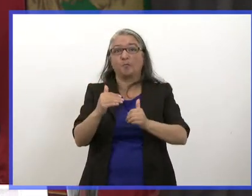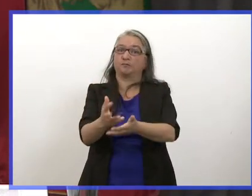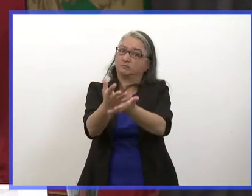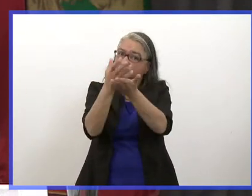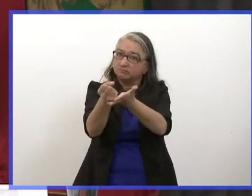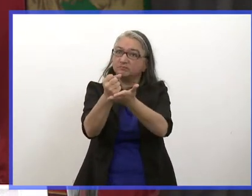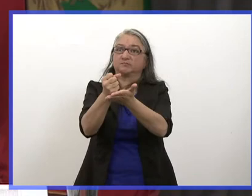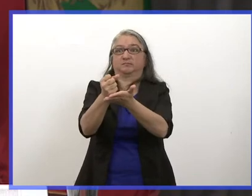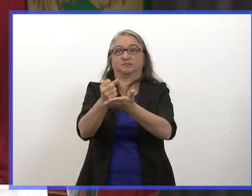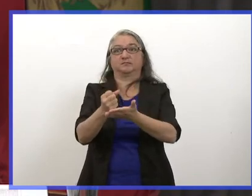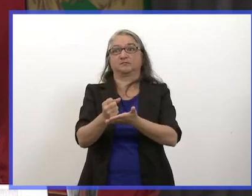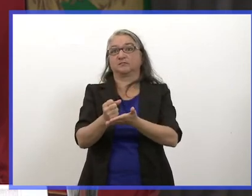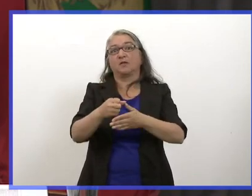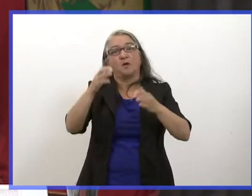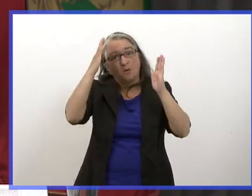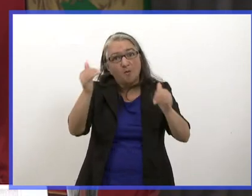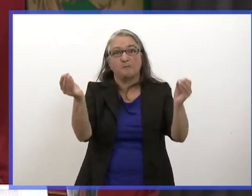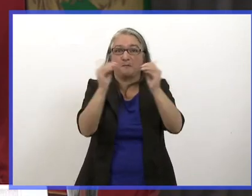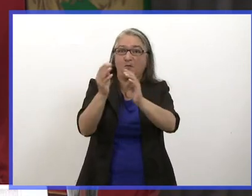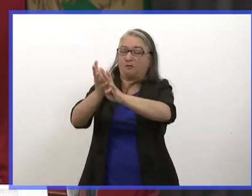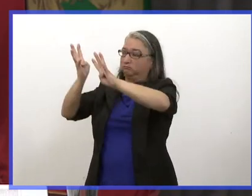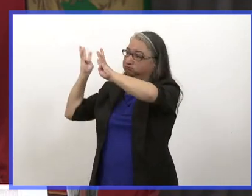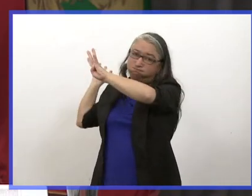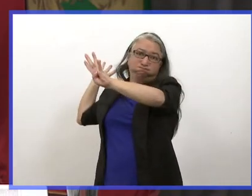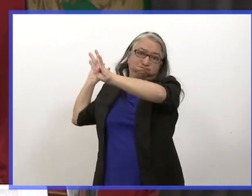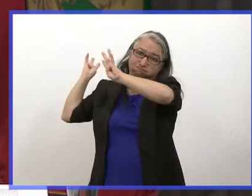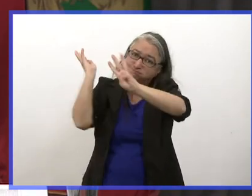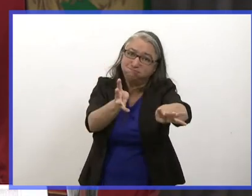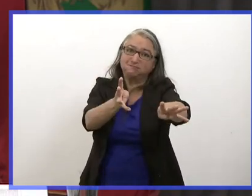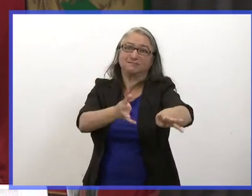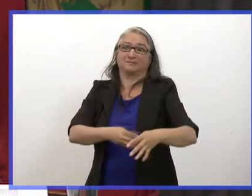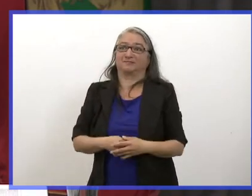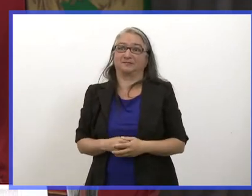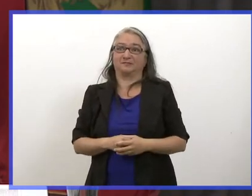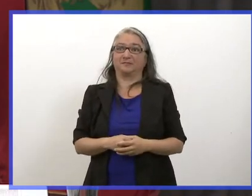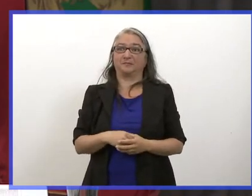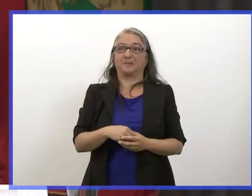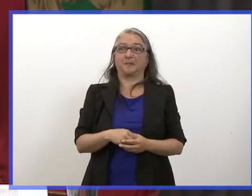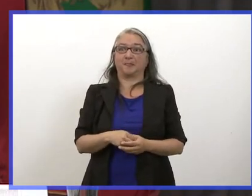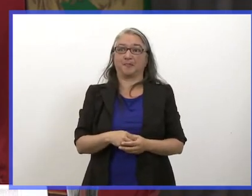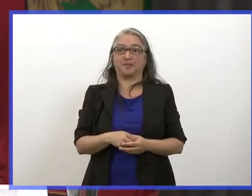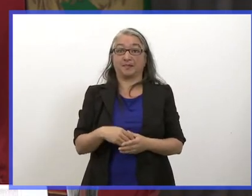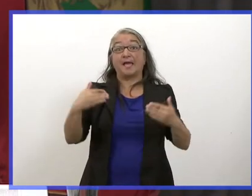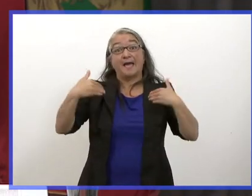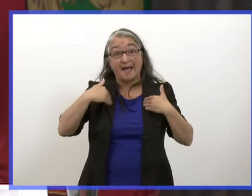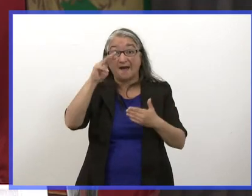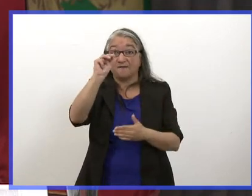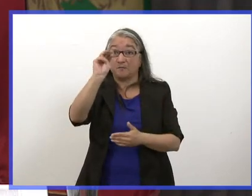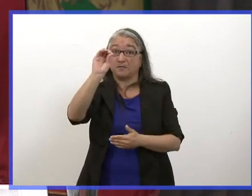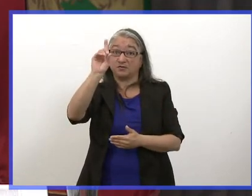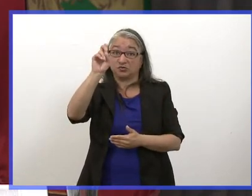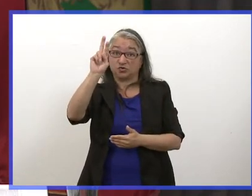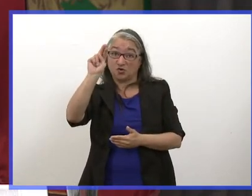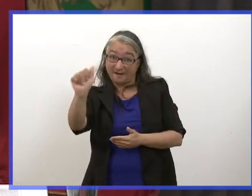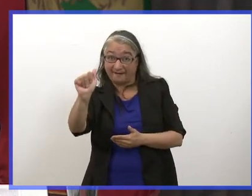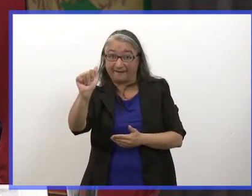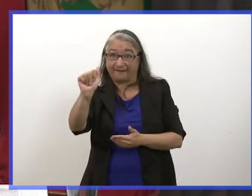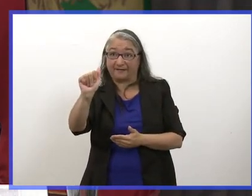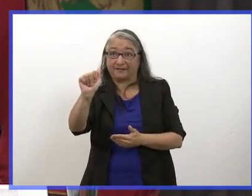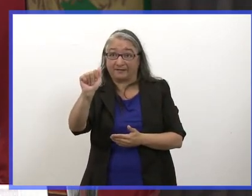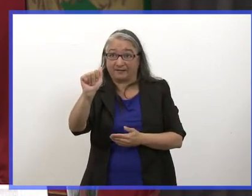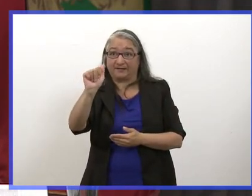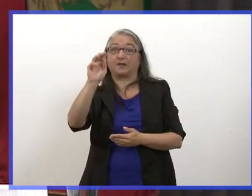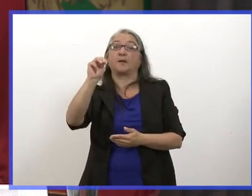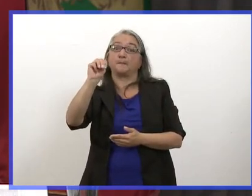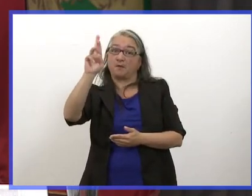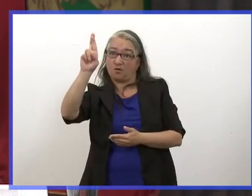Moderna mRNA vaccine. It's safe. It's highly effective. You can come in for your first dose